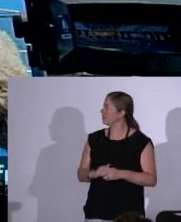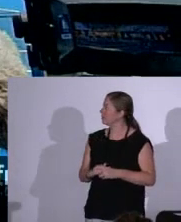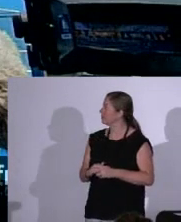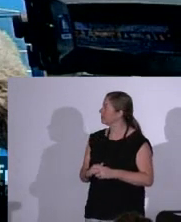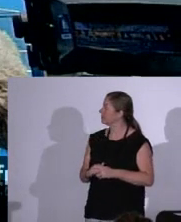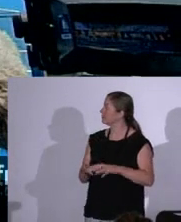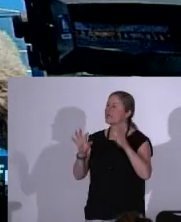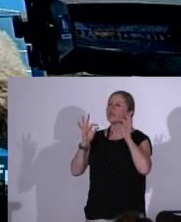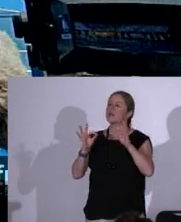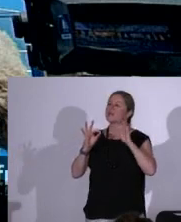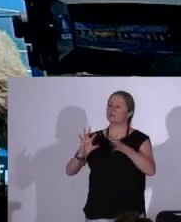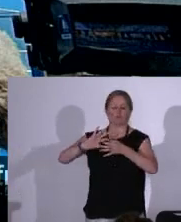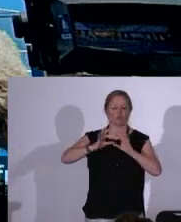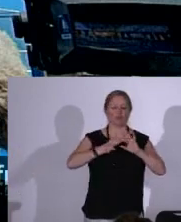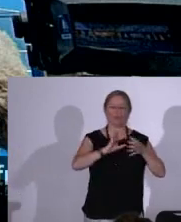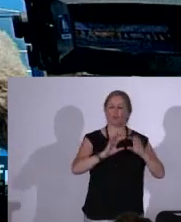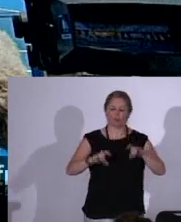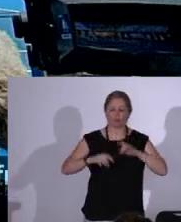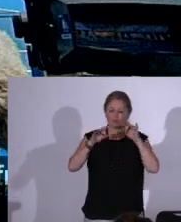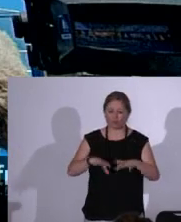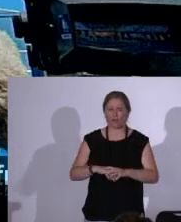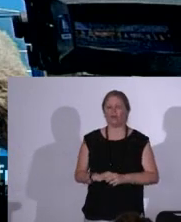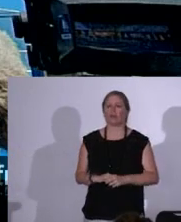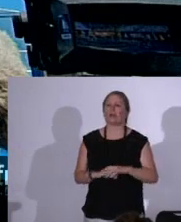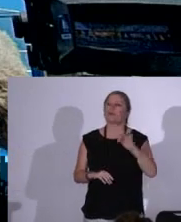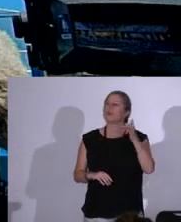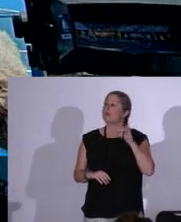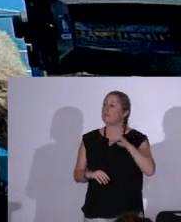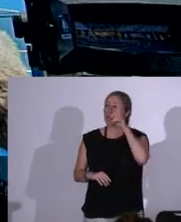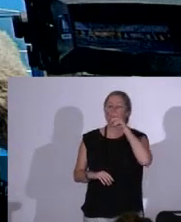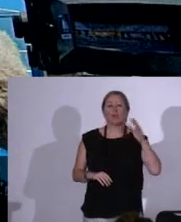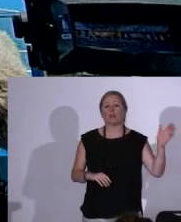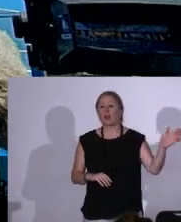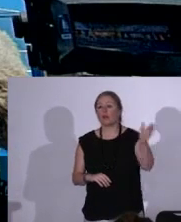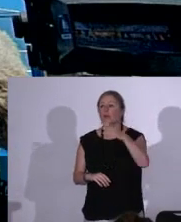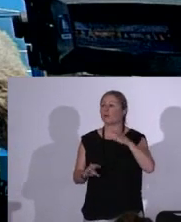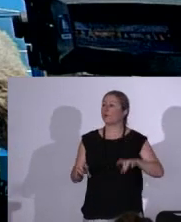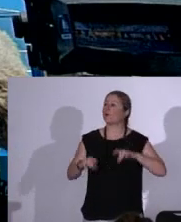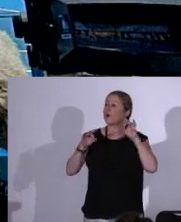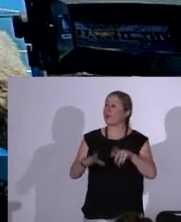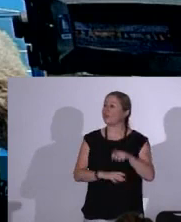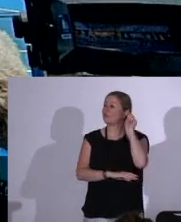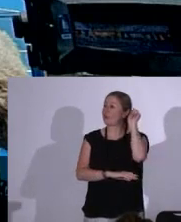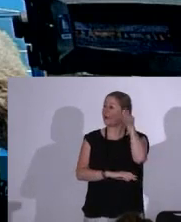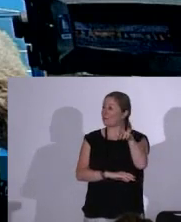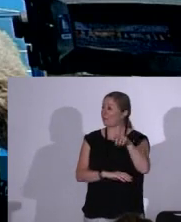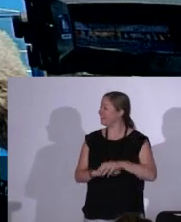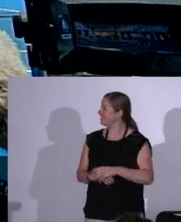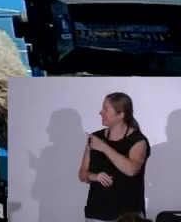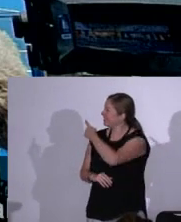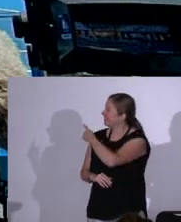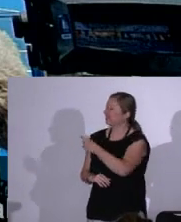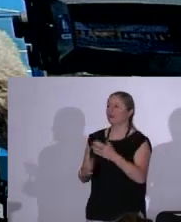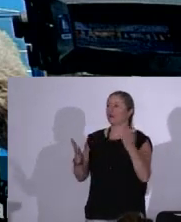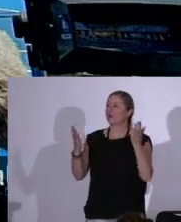Special Olympics Australia. It could be bringing everyone together at the Australian Open. This is a really cool opportunity, thanks